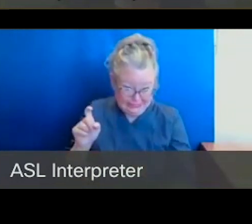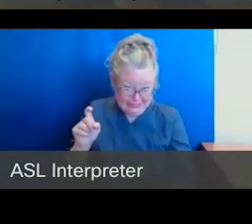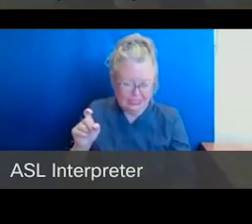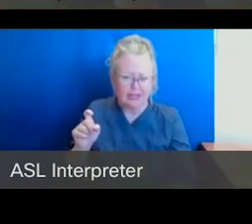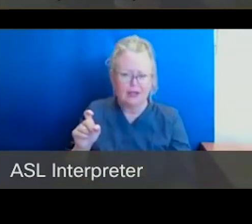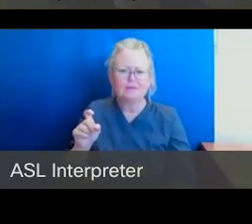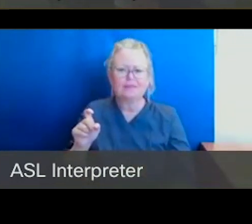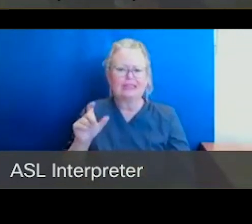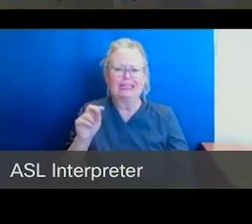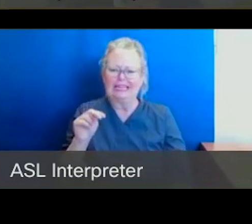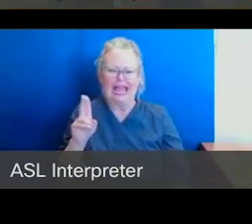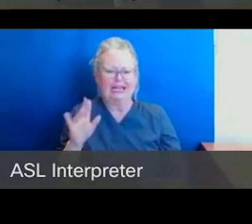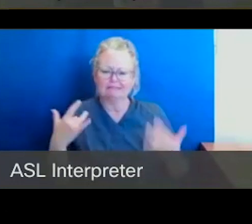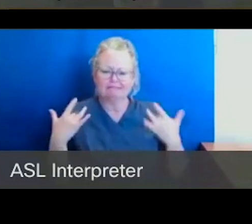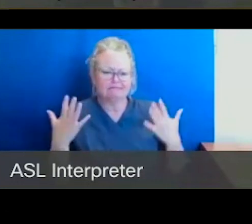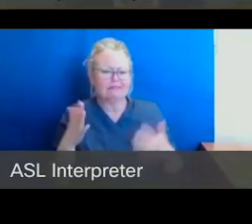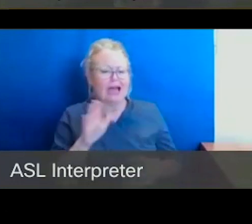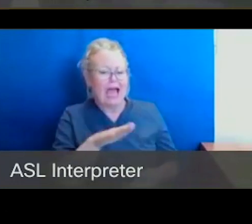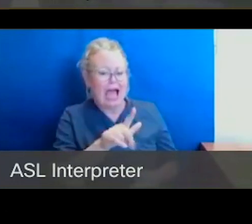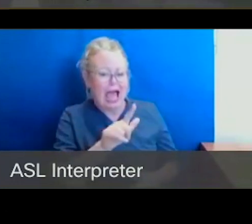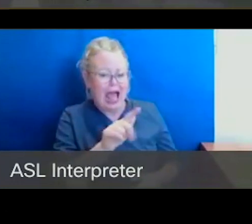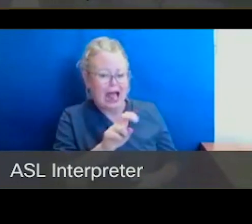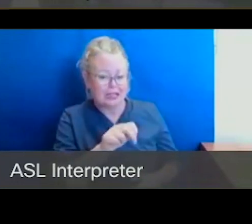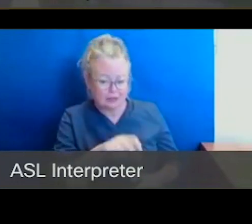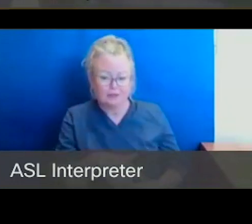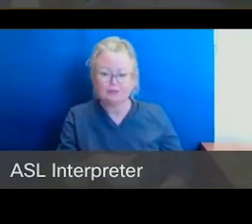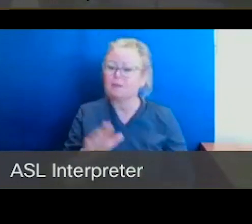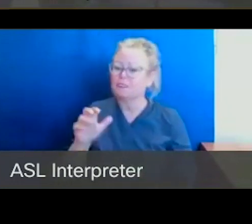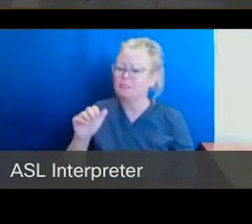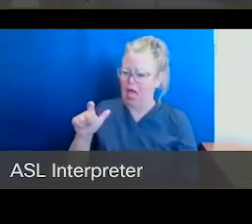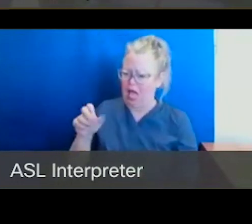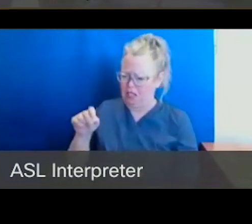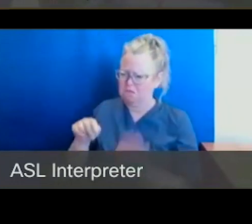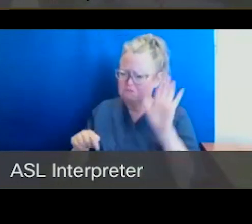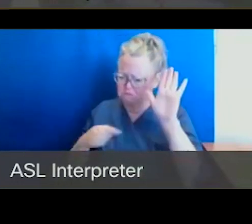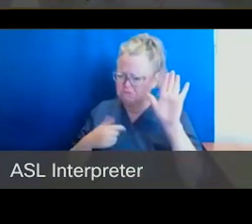Okay, well, maybe this, yeah, hi. Sure.